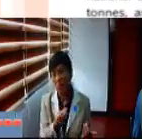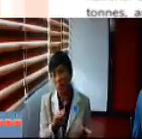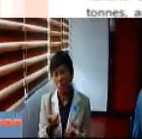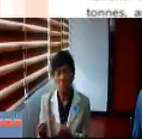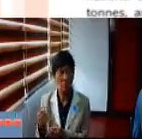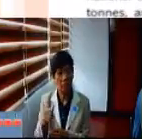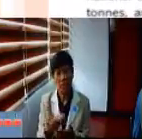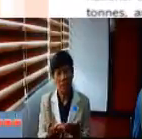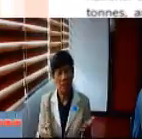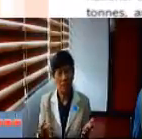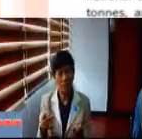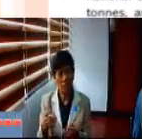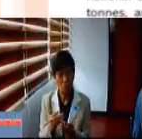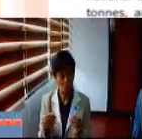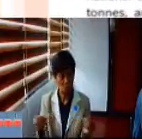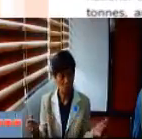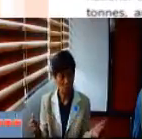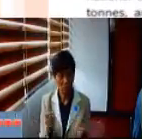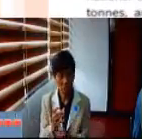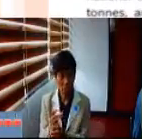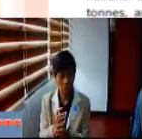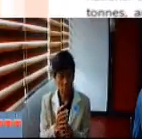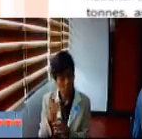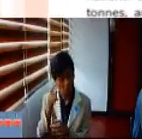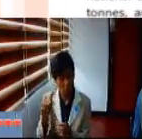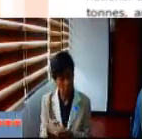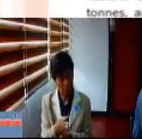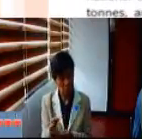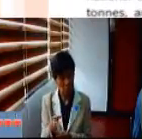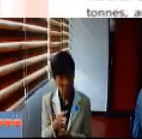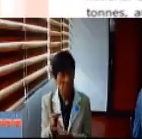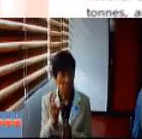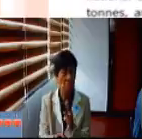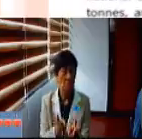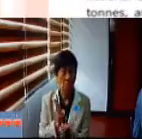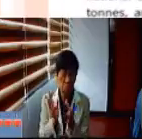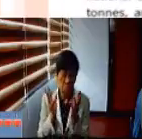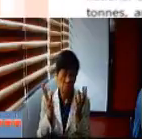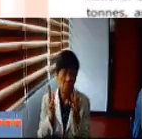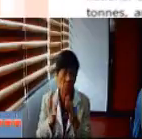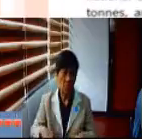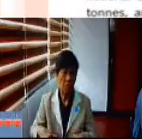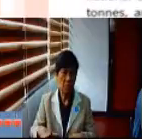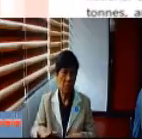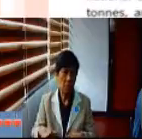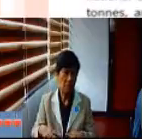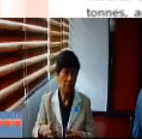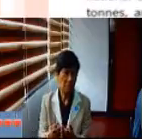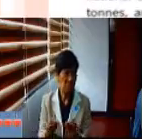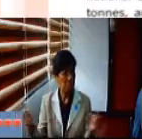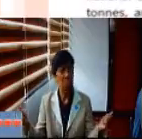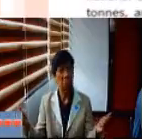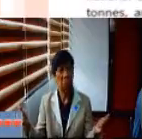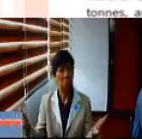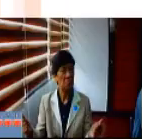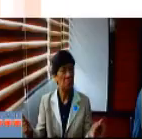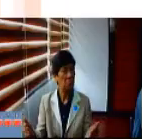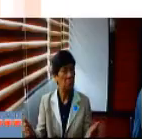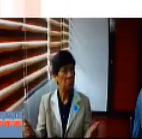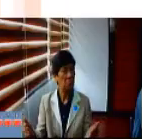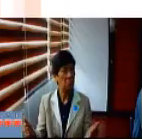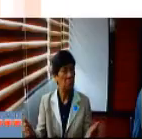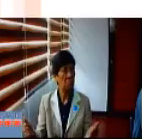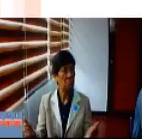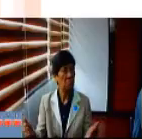about taking care of our fisheries, the fisheries of the world will collapse by 2050. Okay,